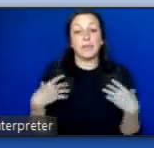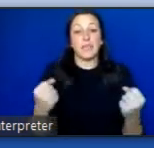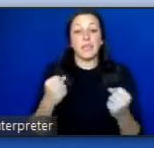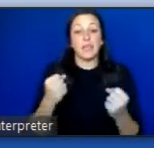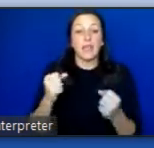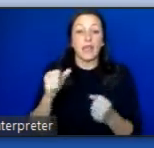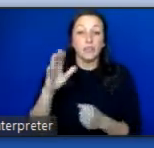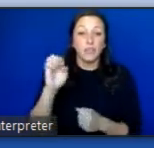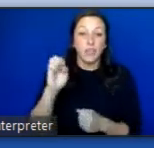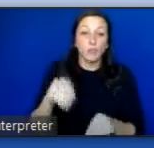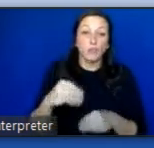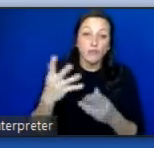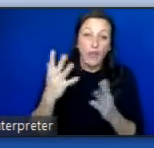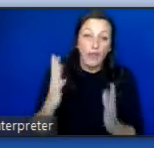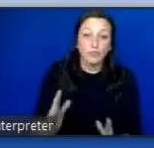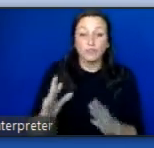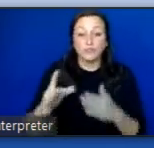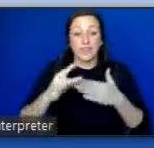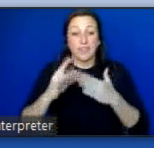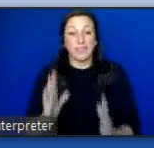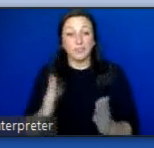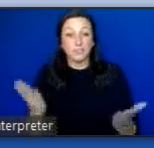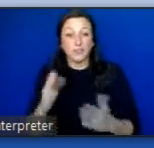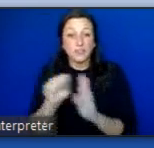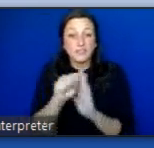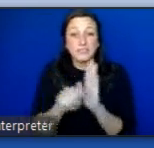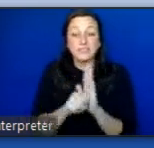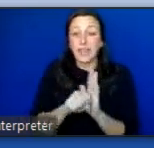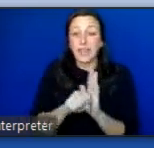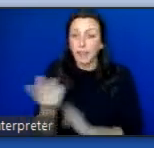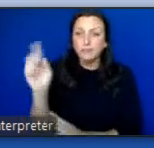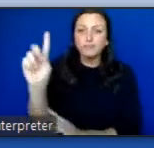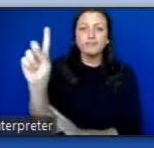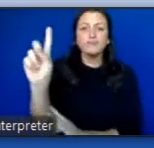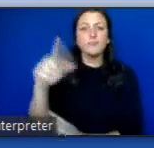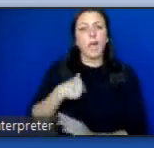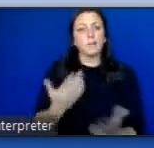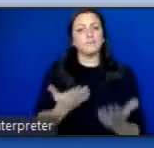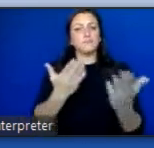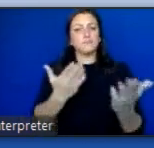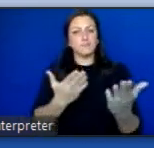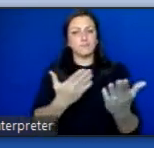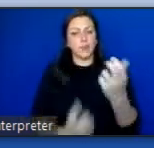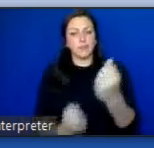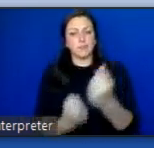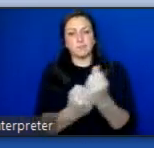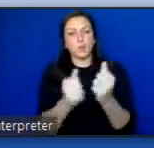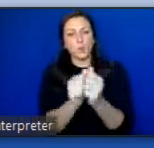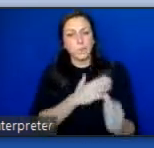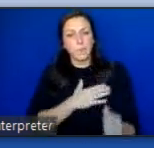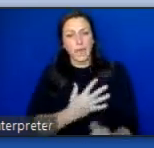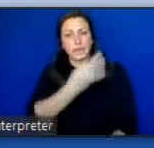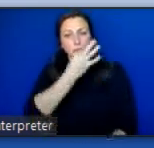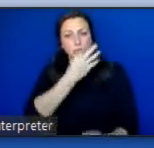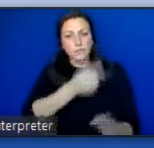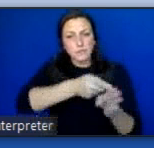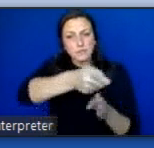leaders in the state who have stepped up and offered their expertise in guiding the state efforts and local